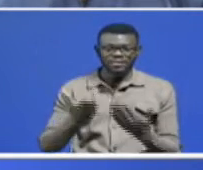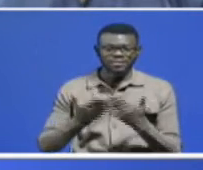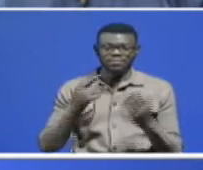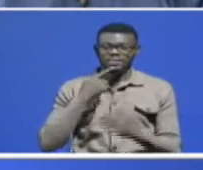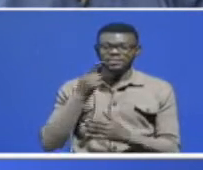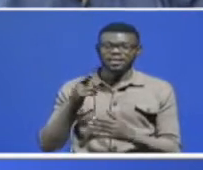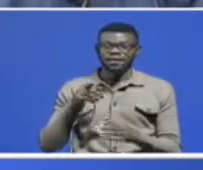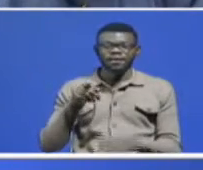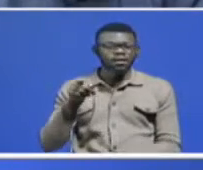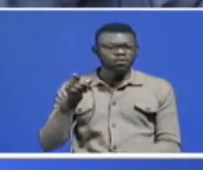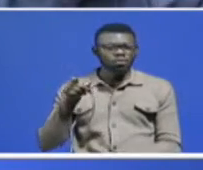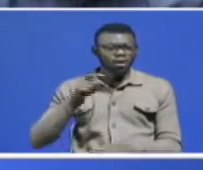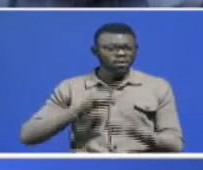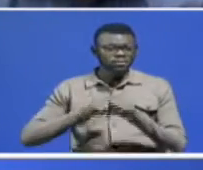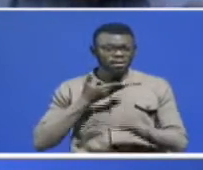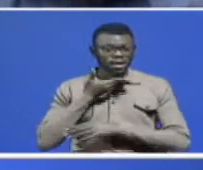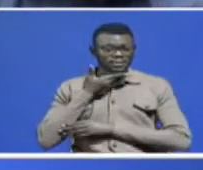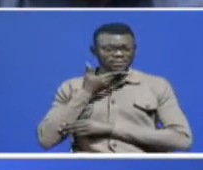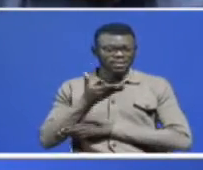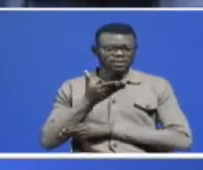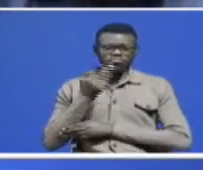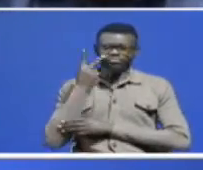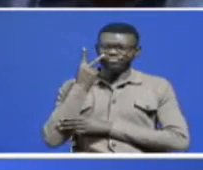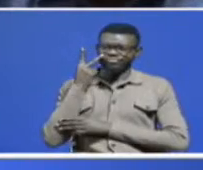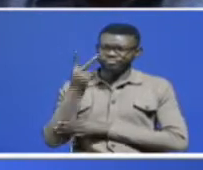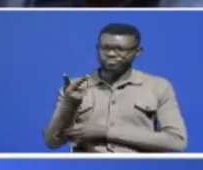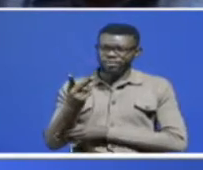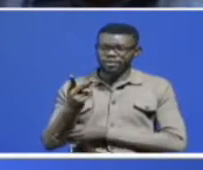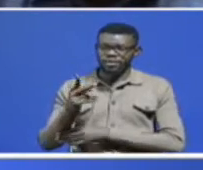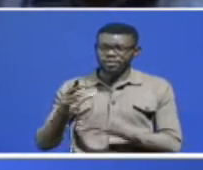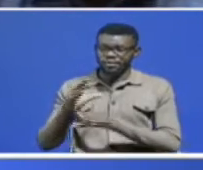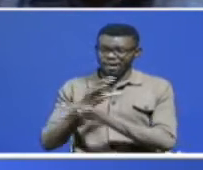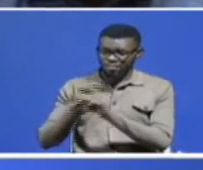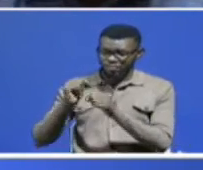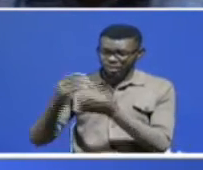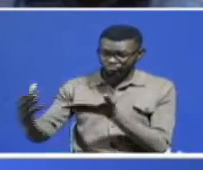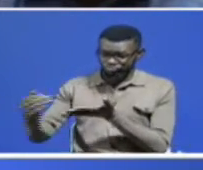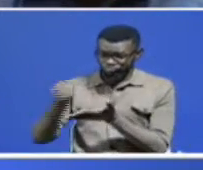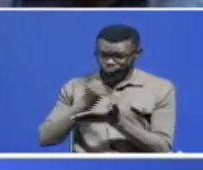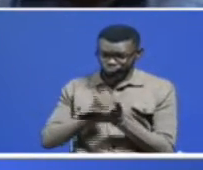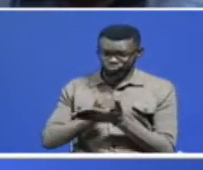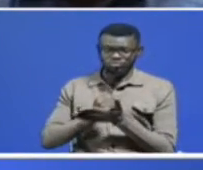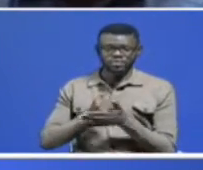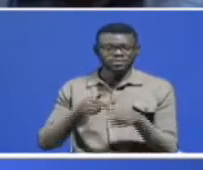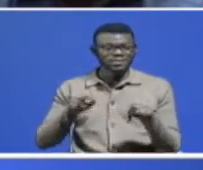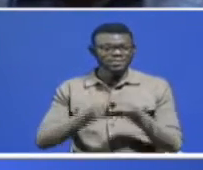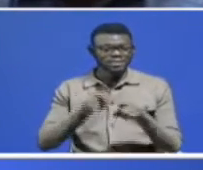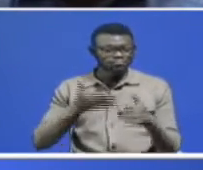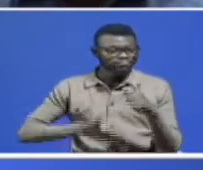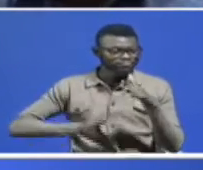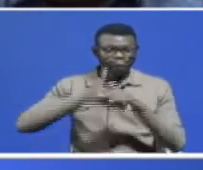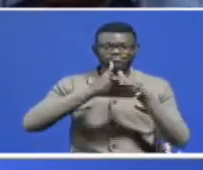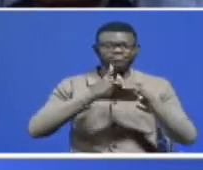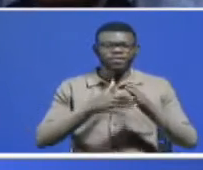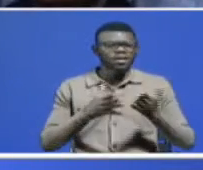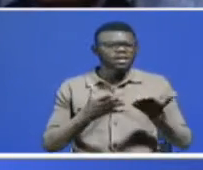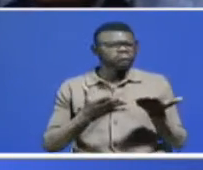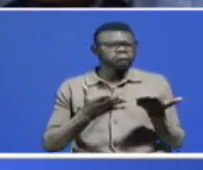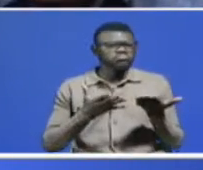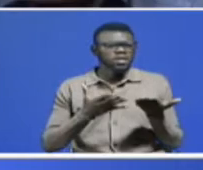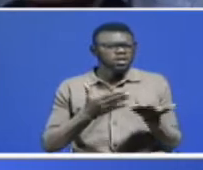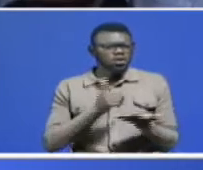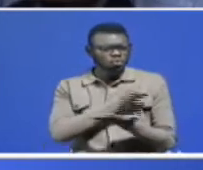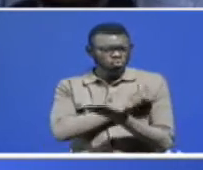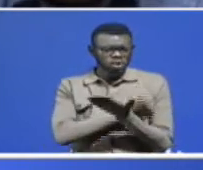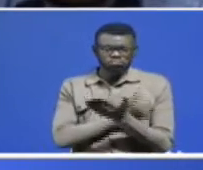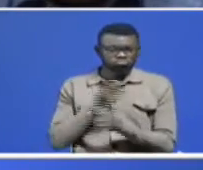answer, there were issues around the president's appointing and firing authority. Has this been handled in